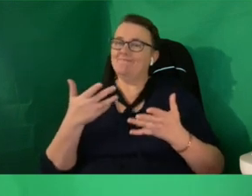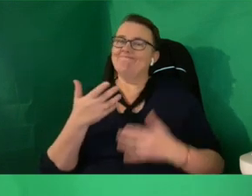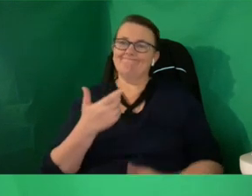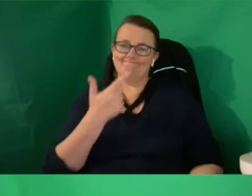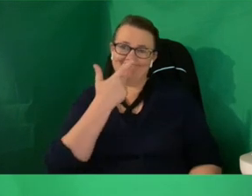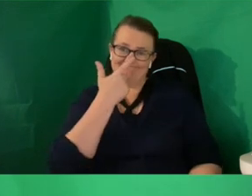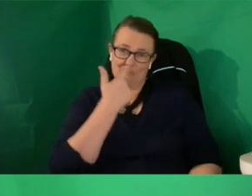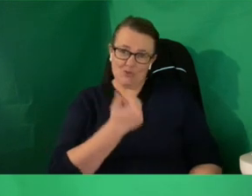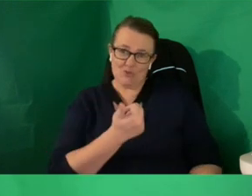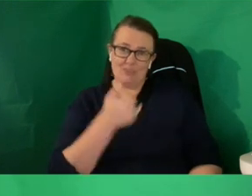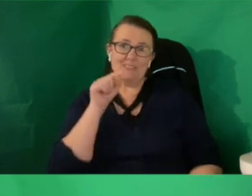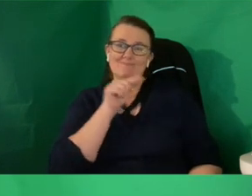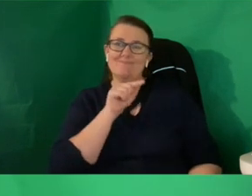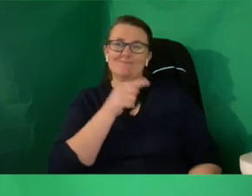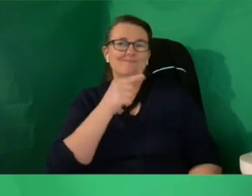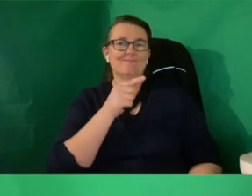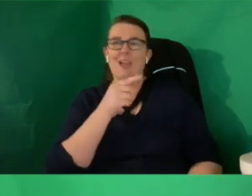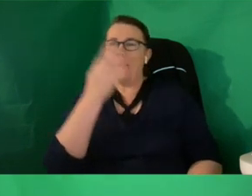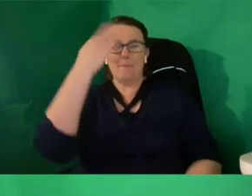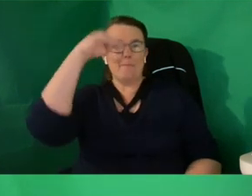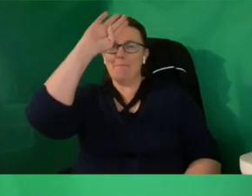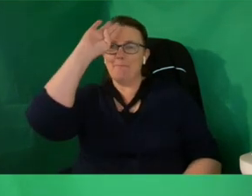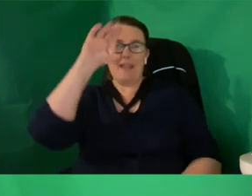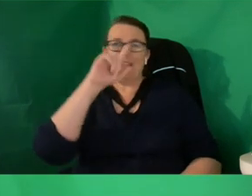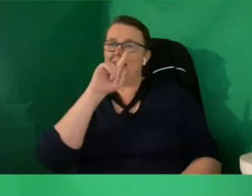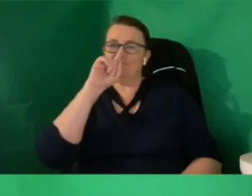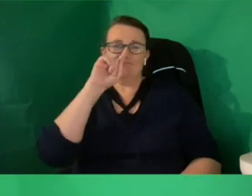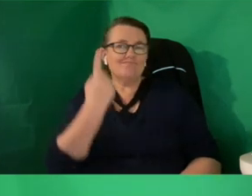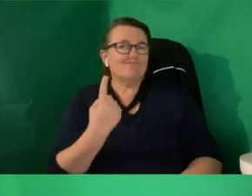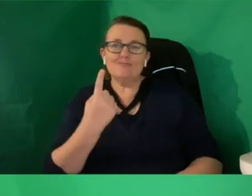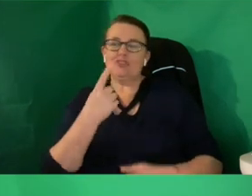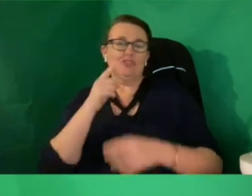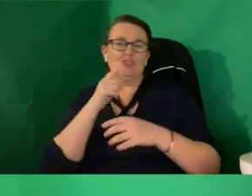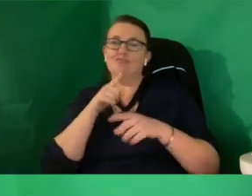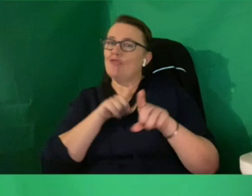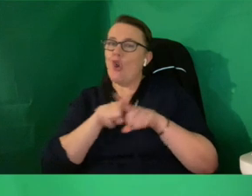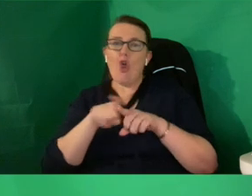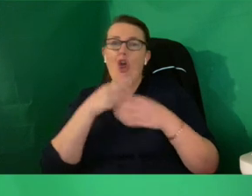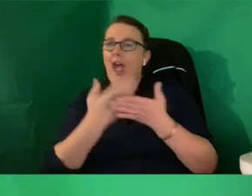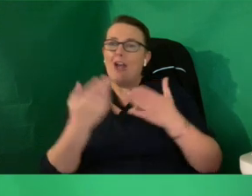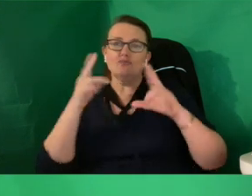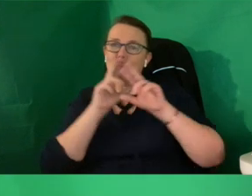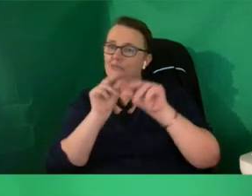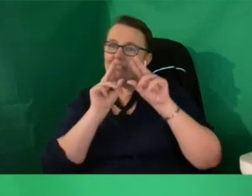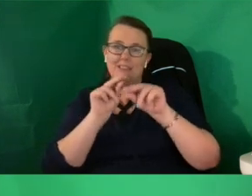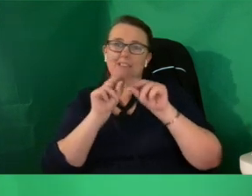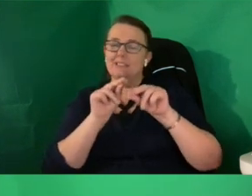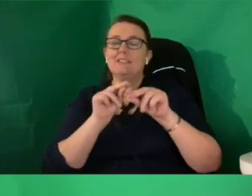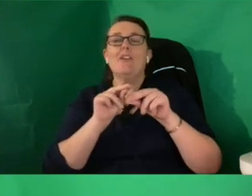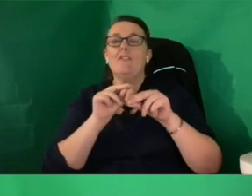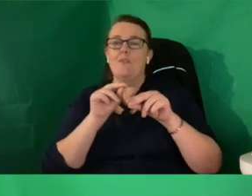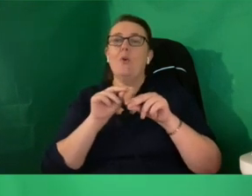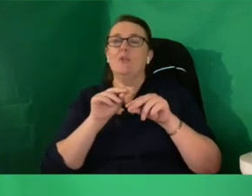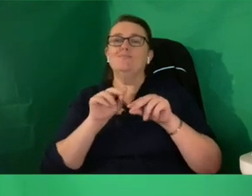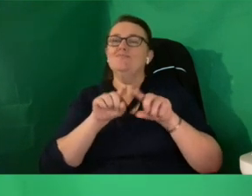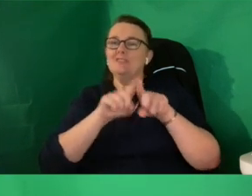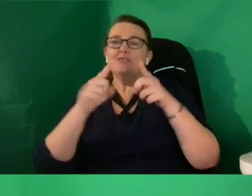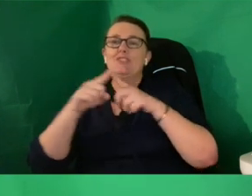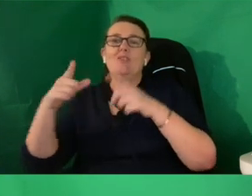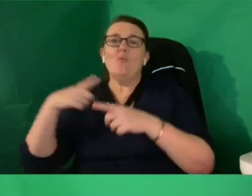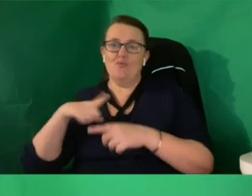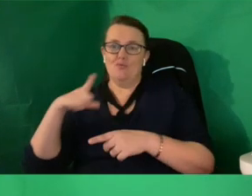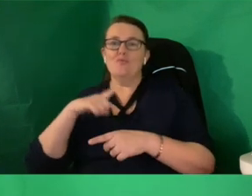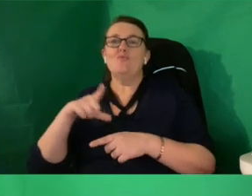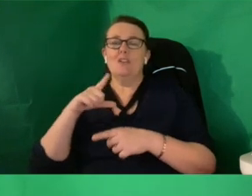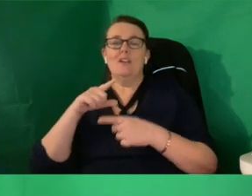unfortunately our daughter was unable to attain speech because of several reasons. One is we found out later on she